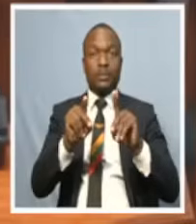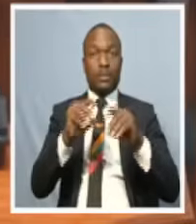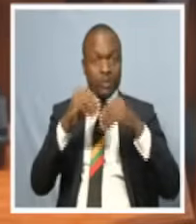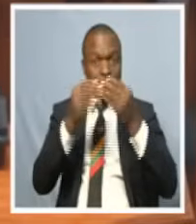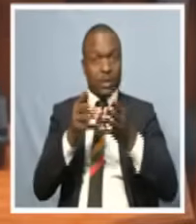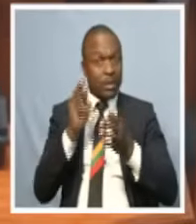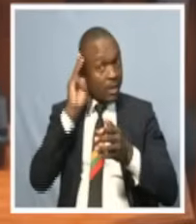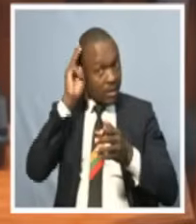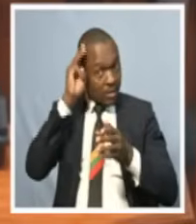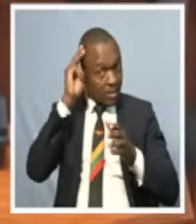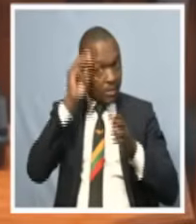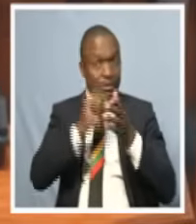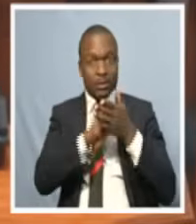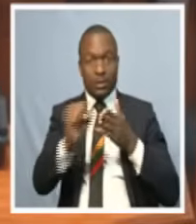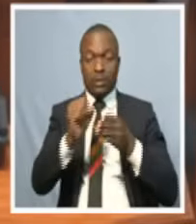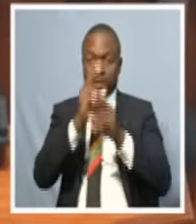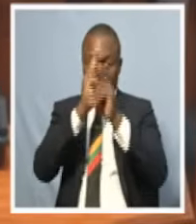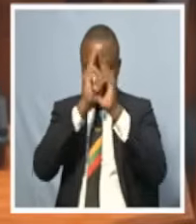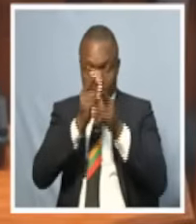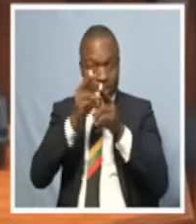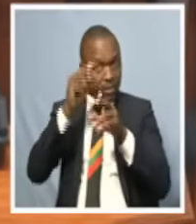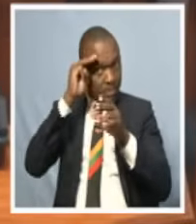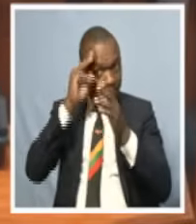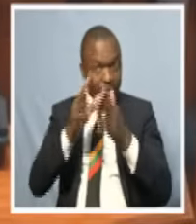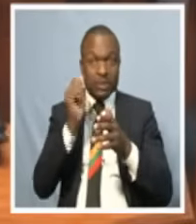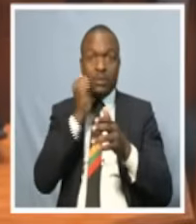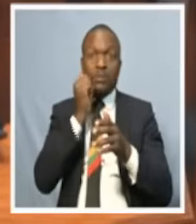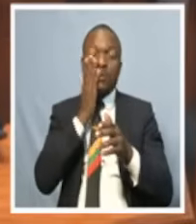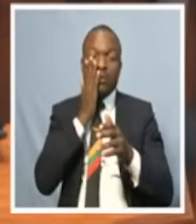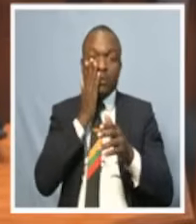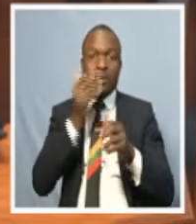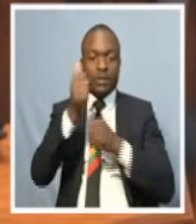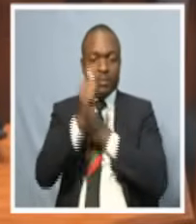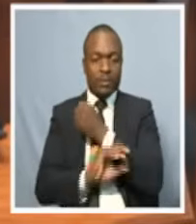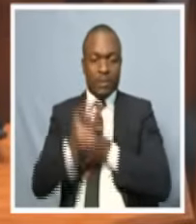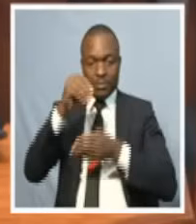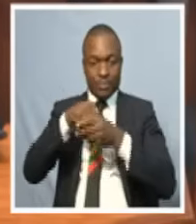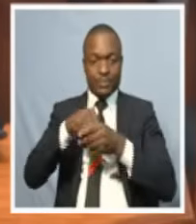The Honorable Minister of Home Affairs and Internal Security.